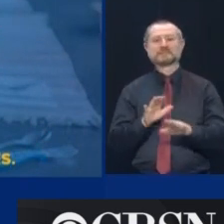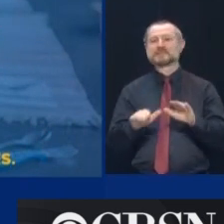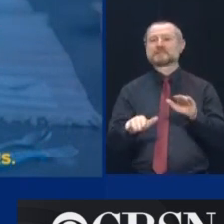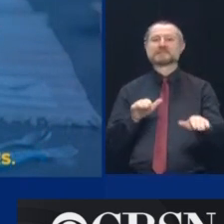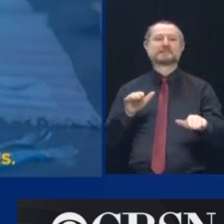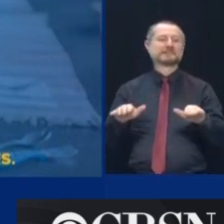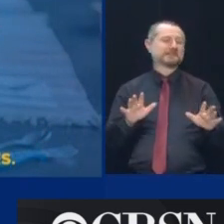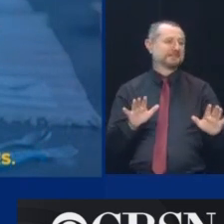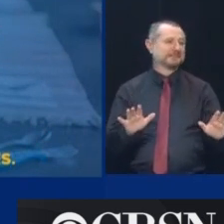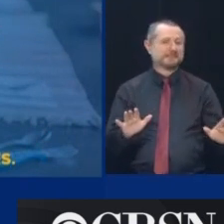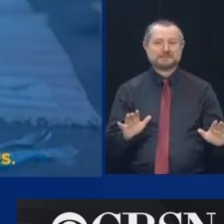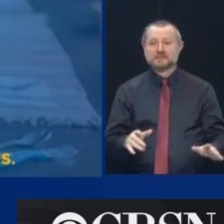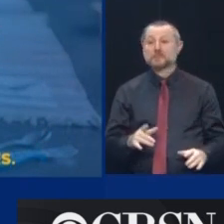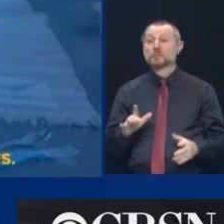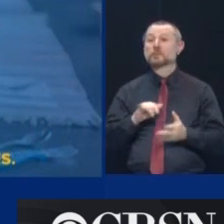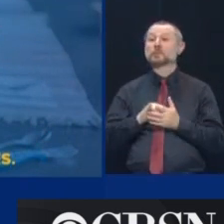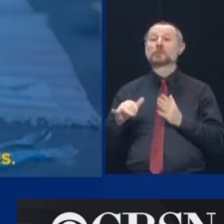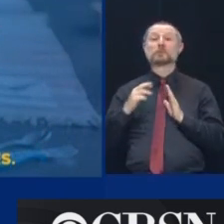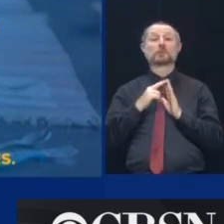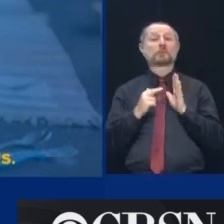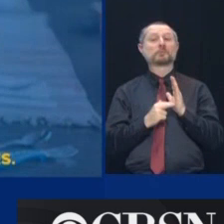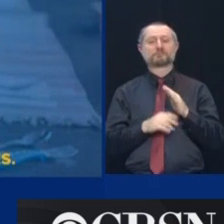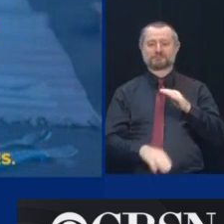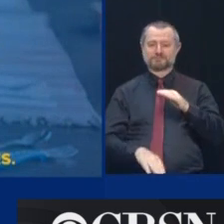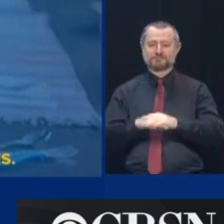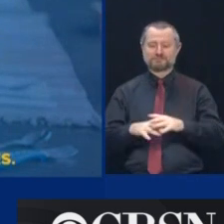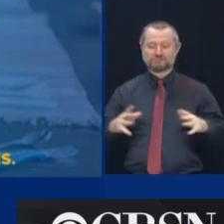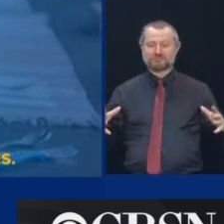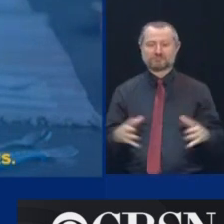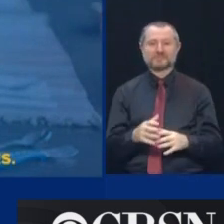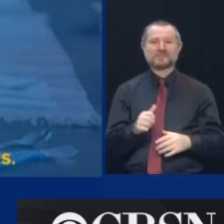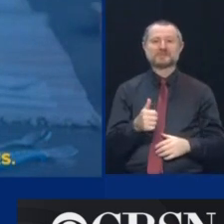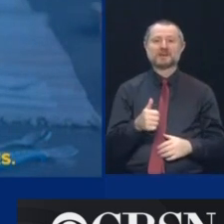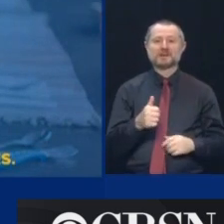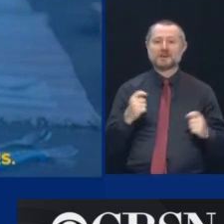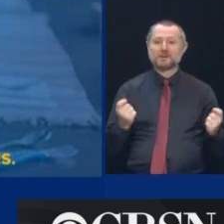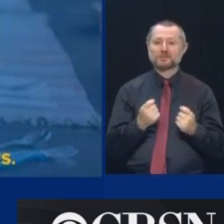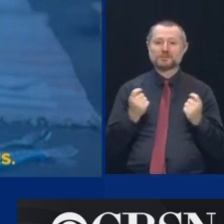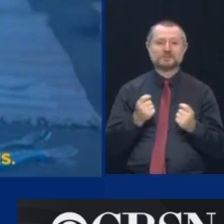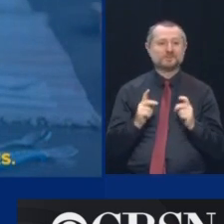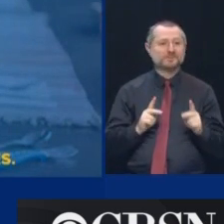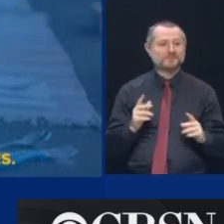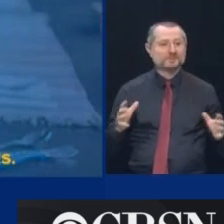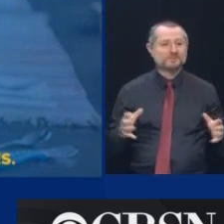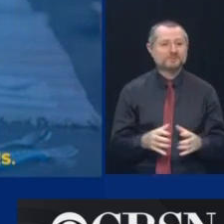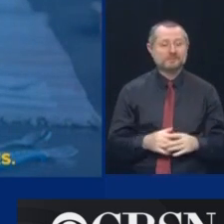is celebrate with no more than 10 people in your household.